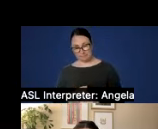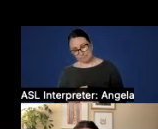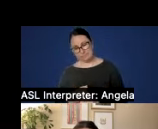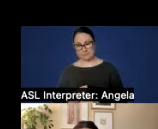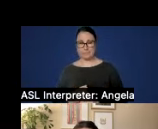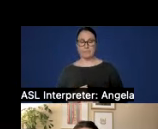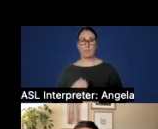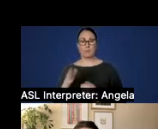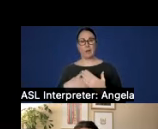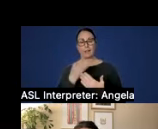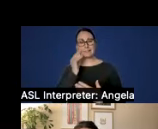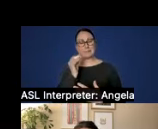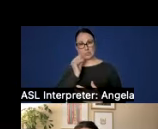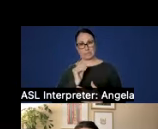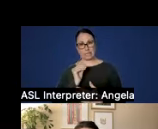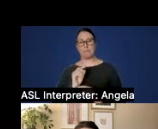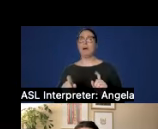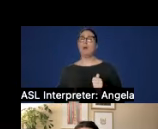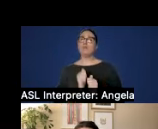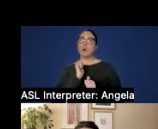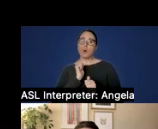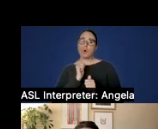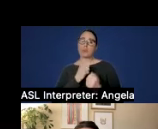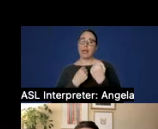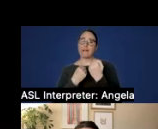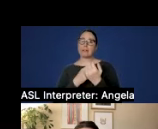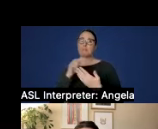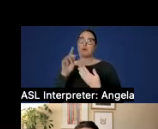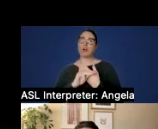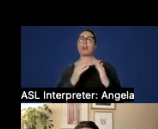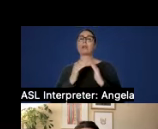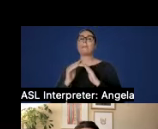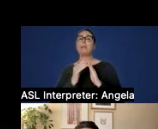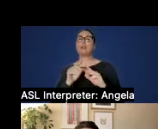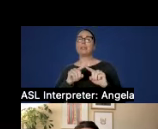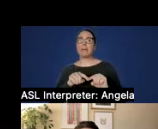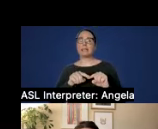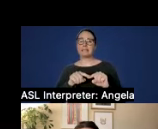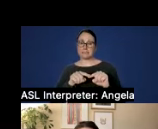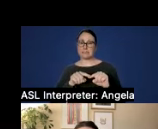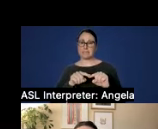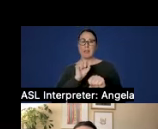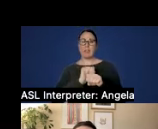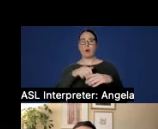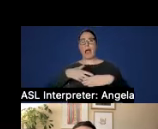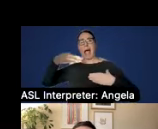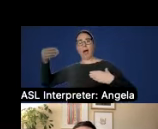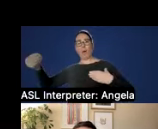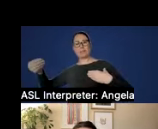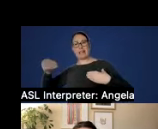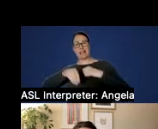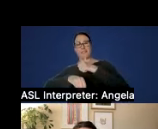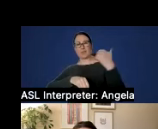And most advocacy programs are community-based and work outside those other systems, but some